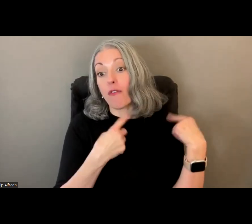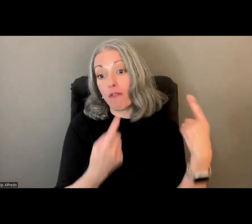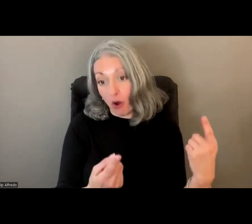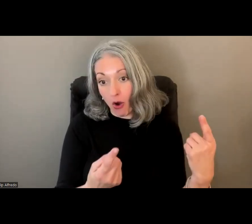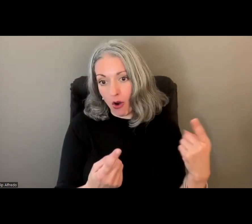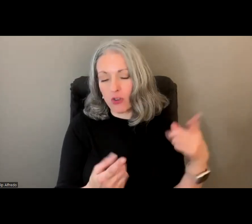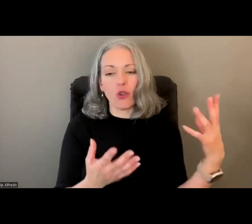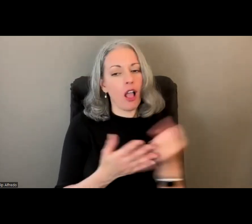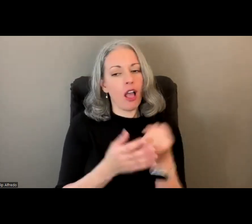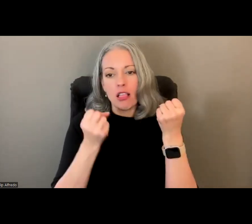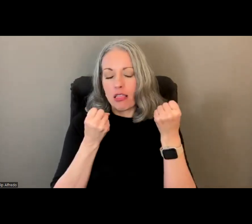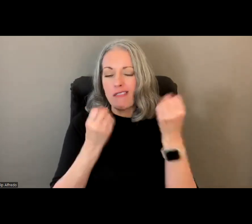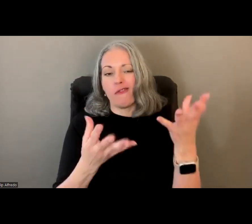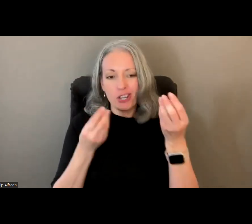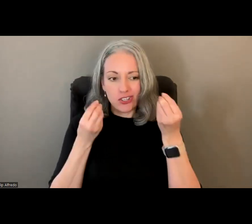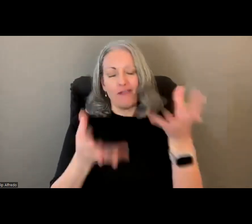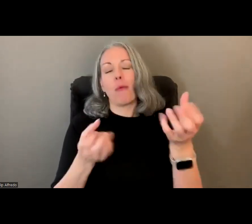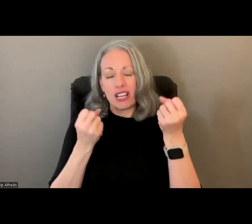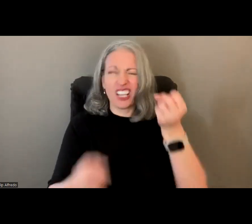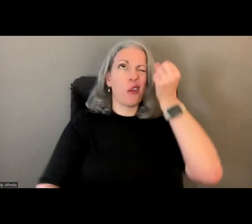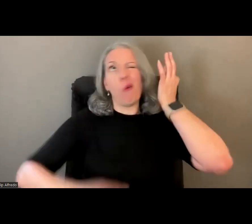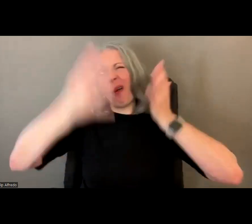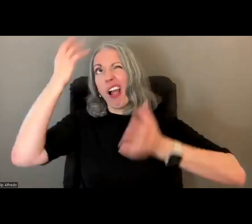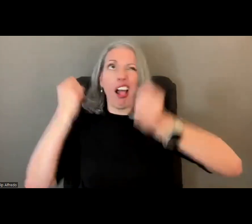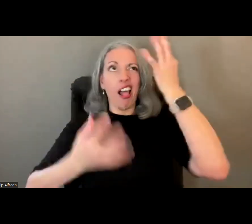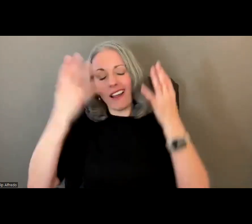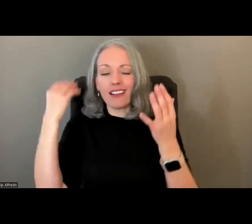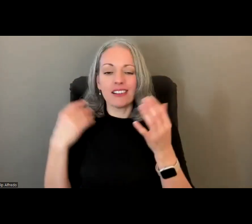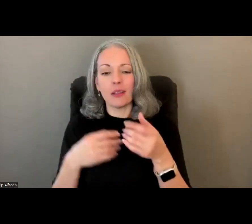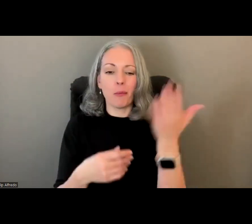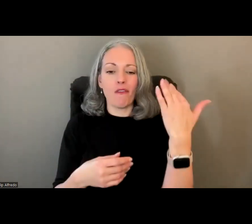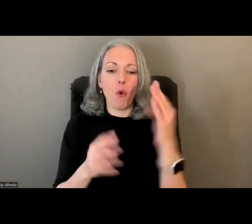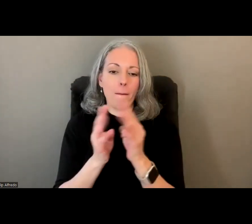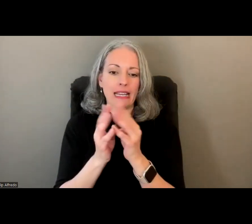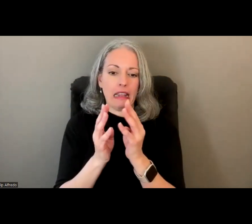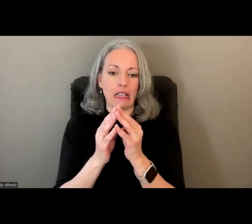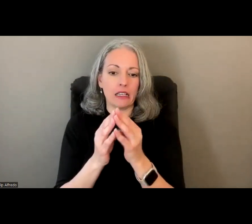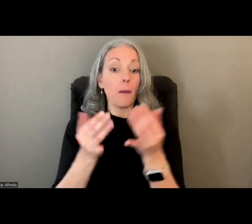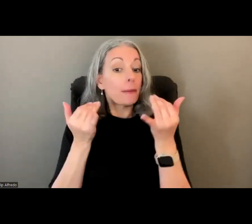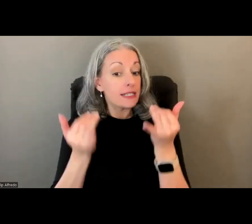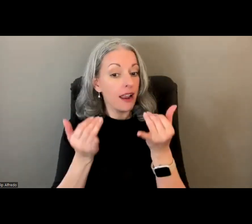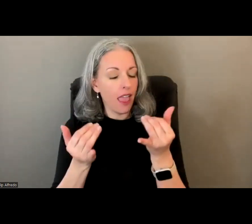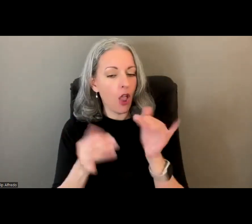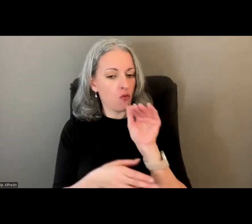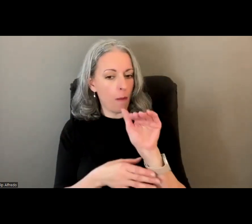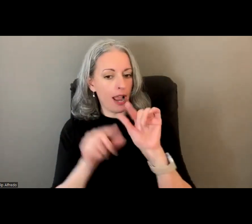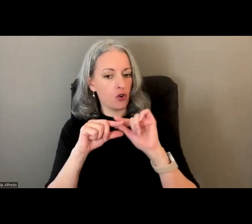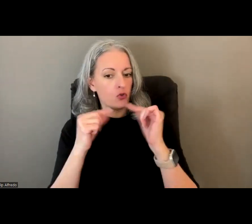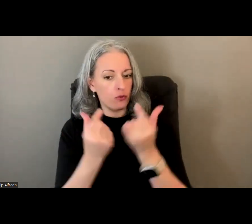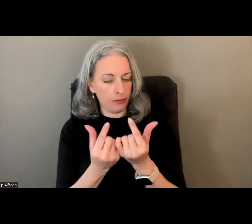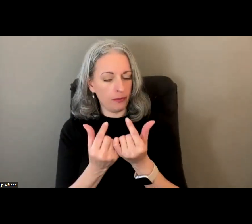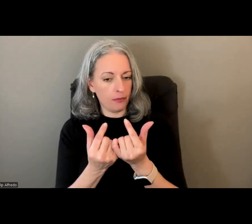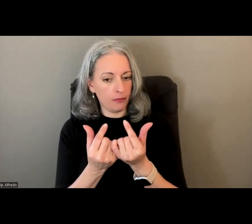of information thrown at you at your last meeting. Today, I wanted to circle back on a few things. I wanted to remind the group that